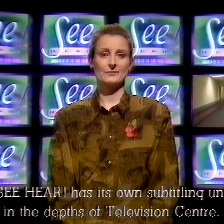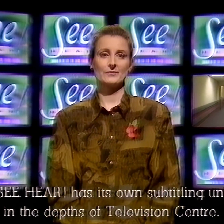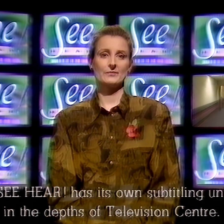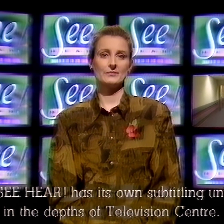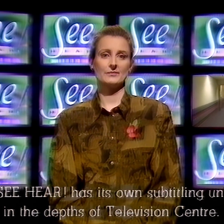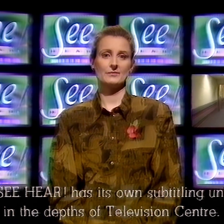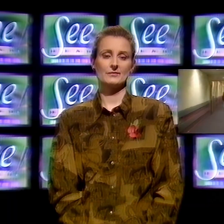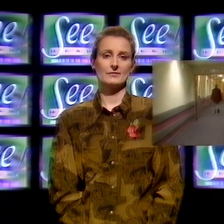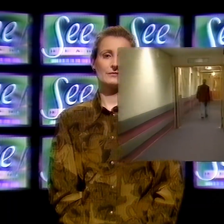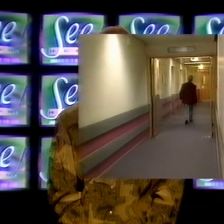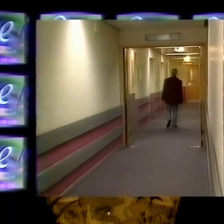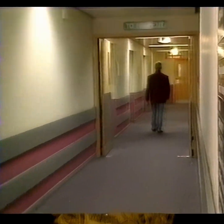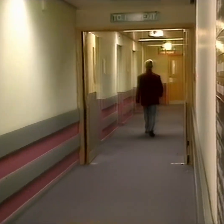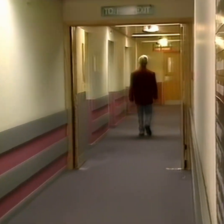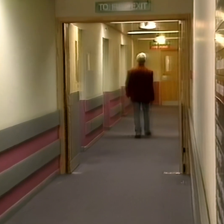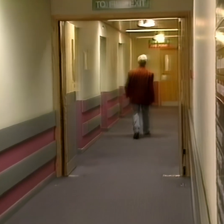Centre.